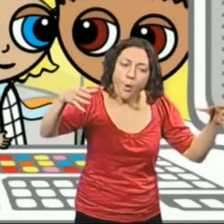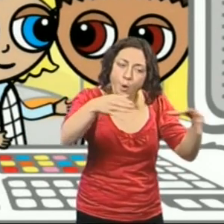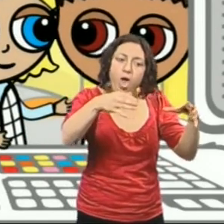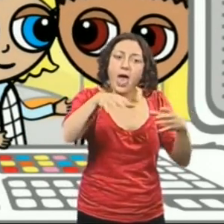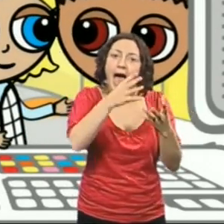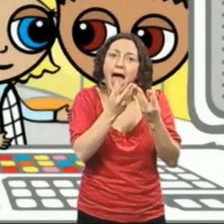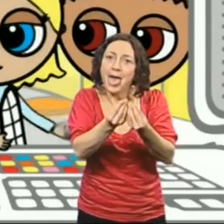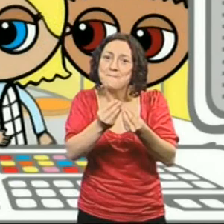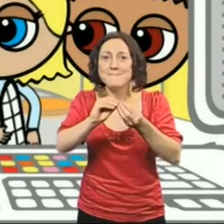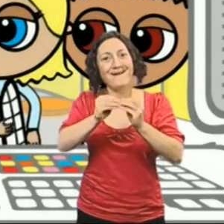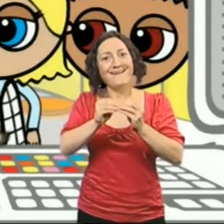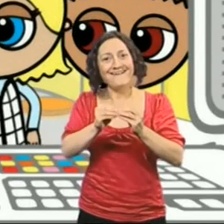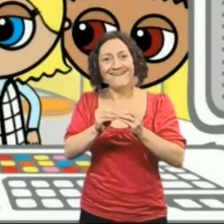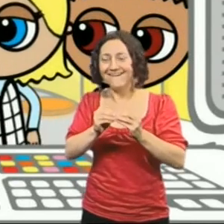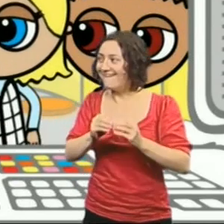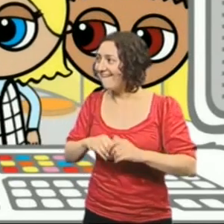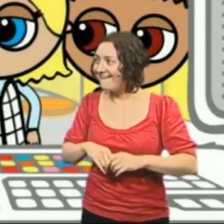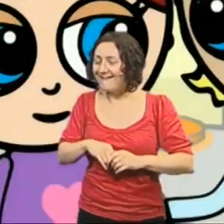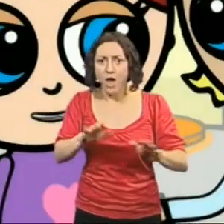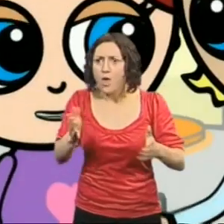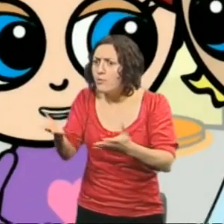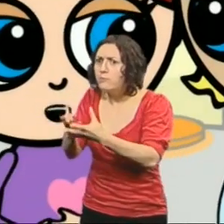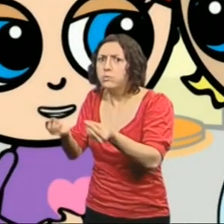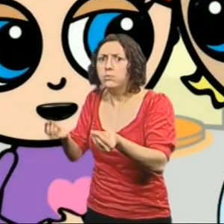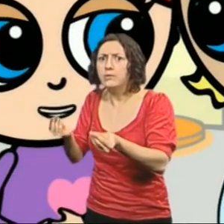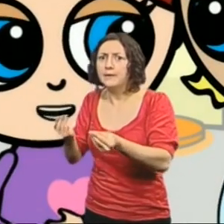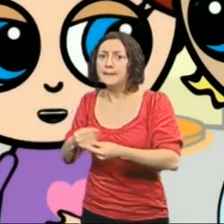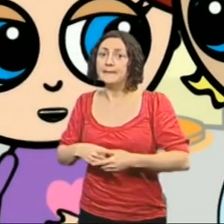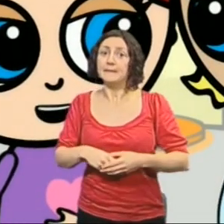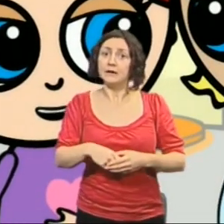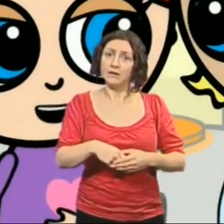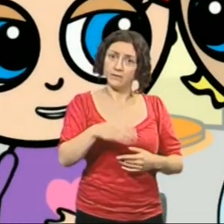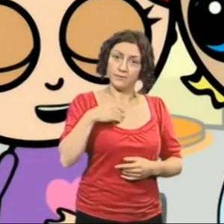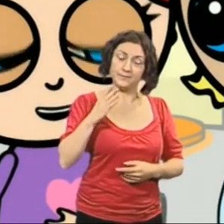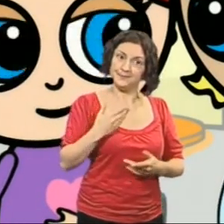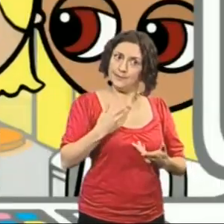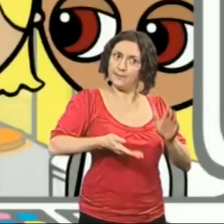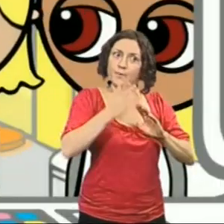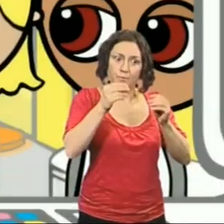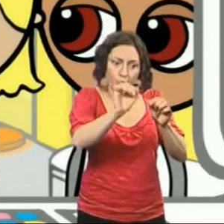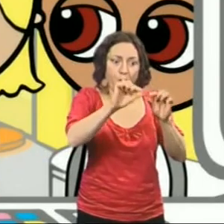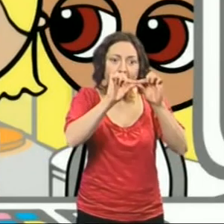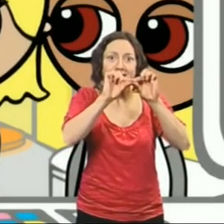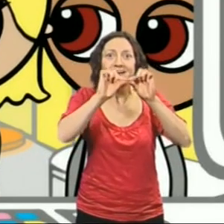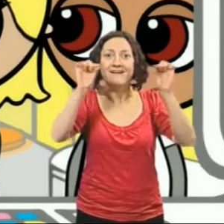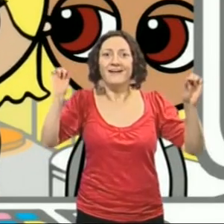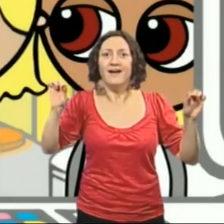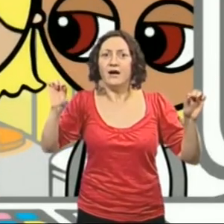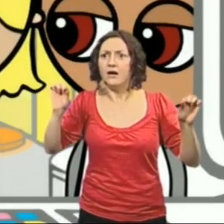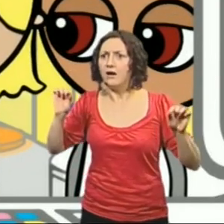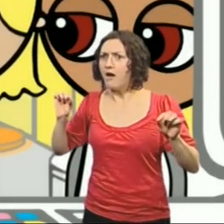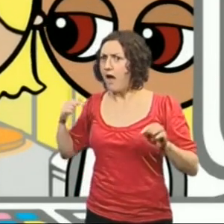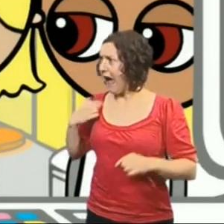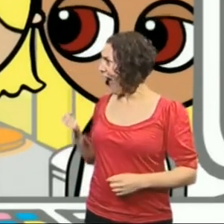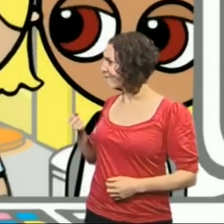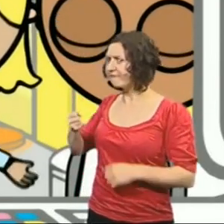Mick. Hello. Where have you been? We went outside to fetch your staff, Gabrielle. But my staff's here. I put